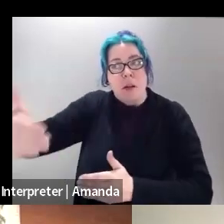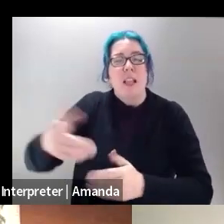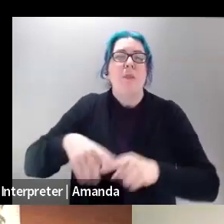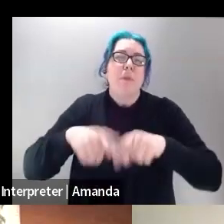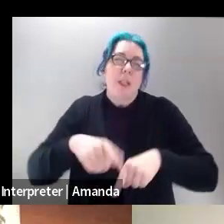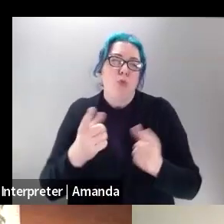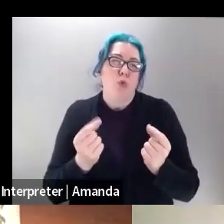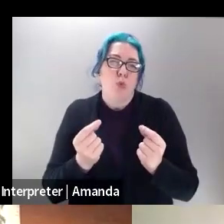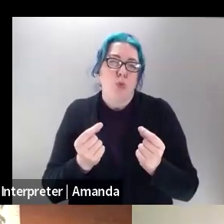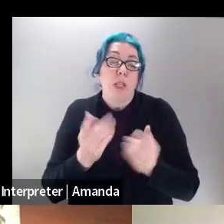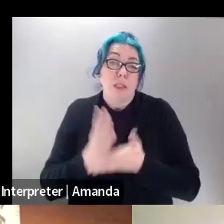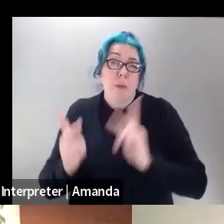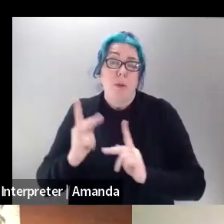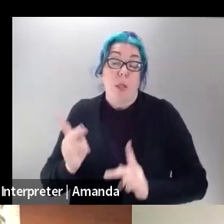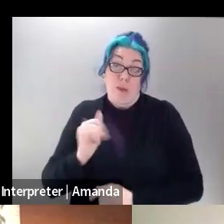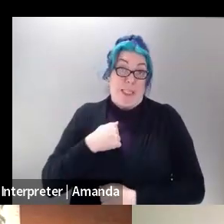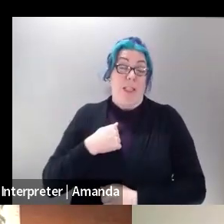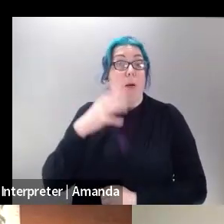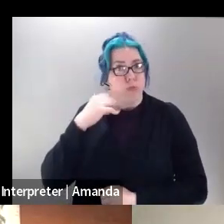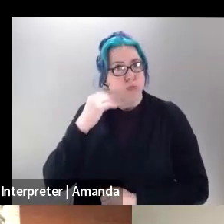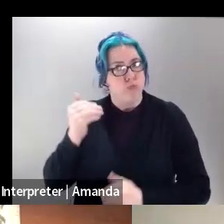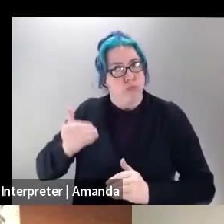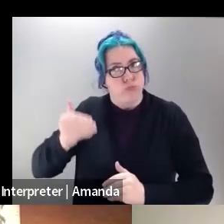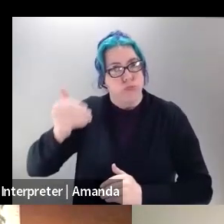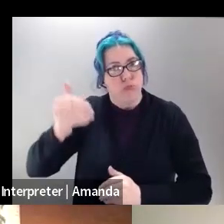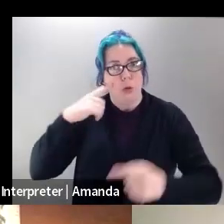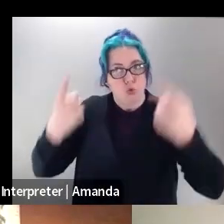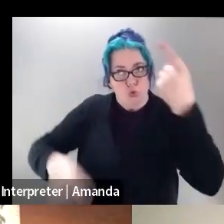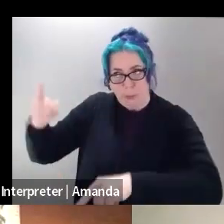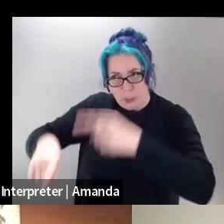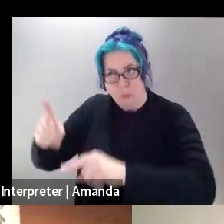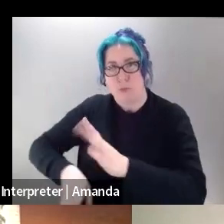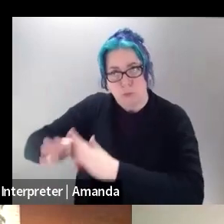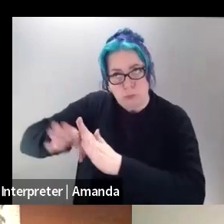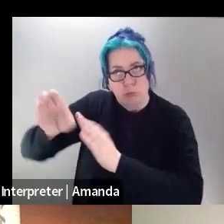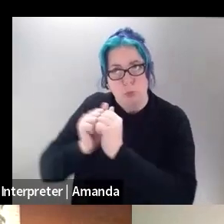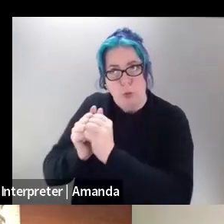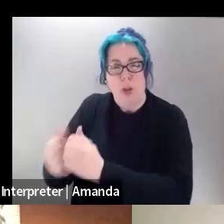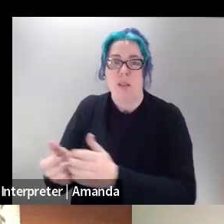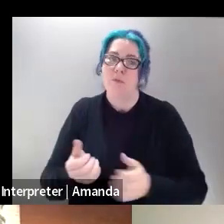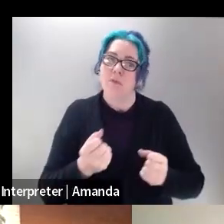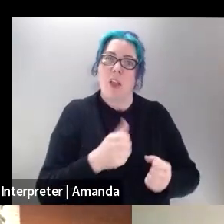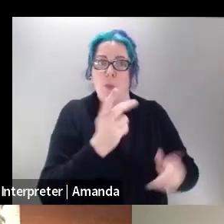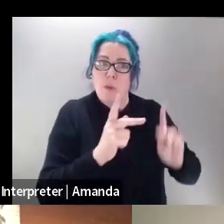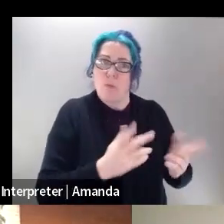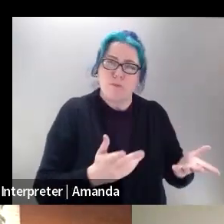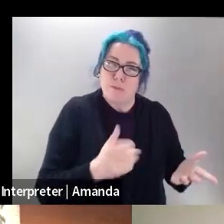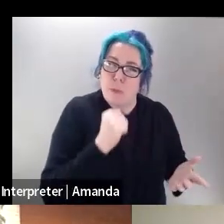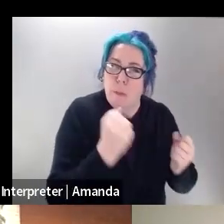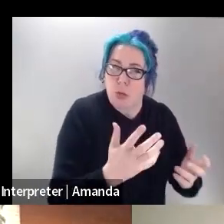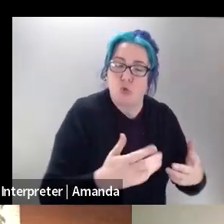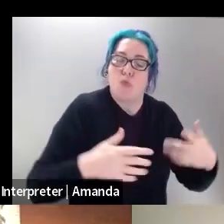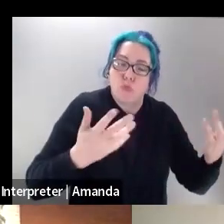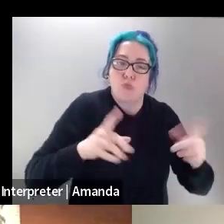my world. The methods that we use to create a room agreement are as individual as the artist who leads